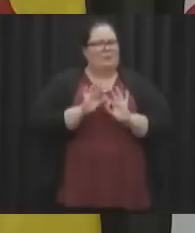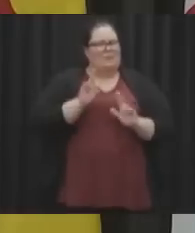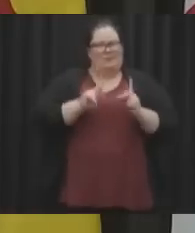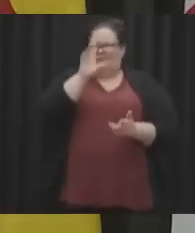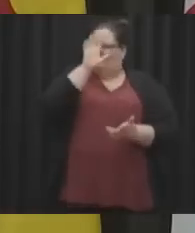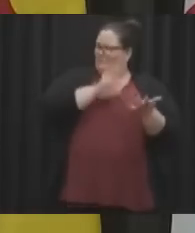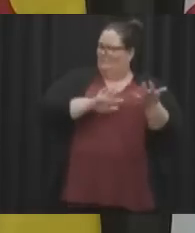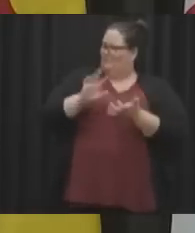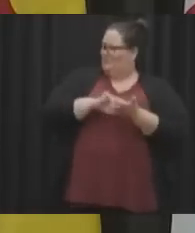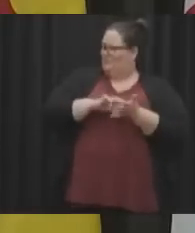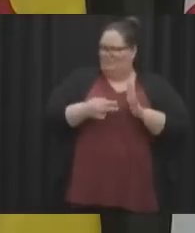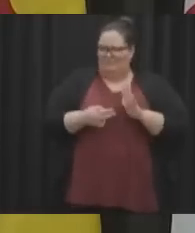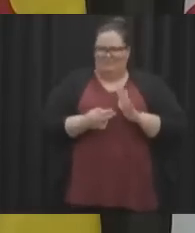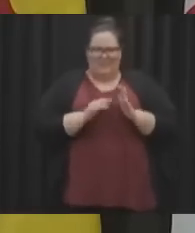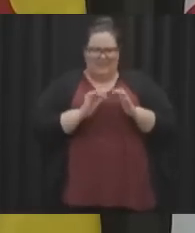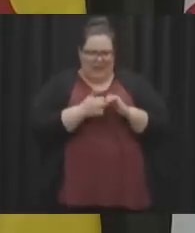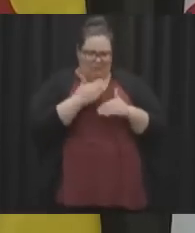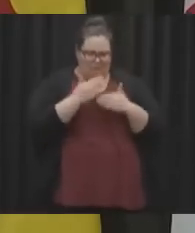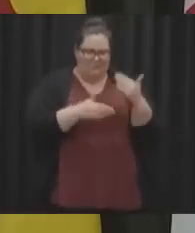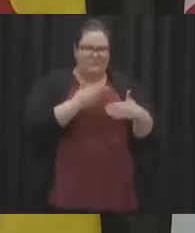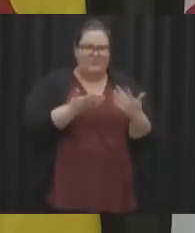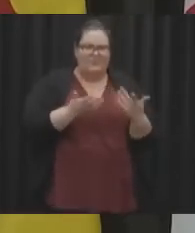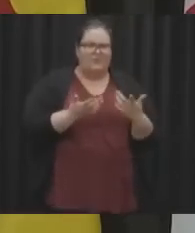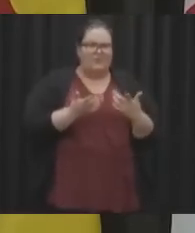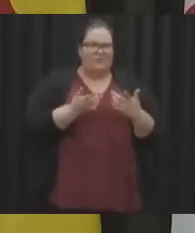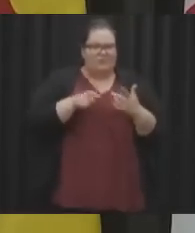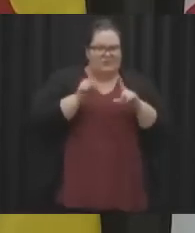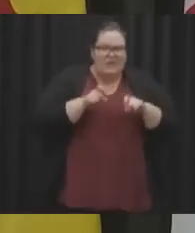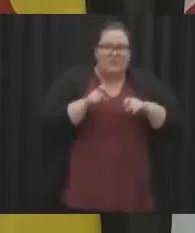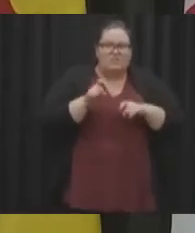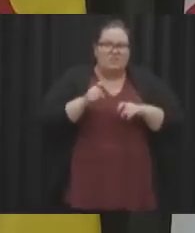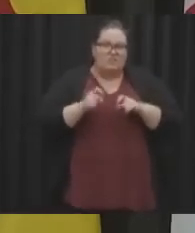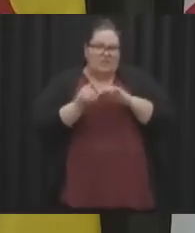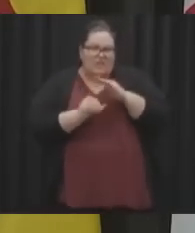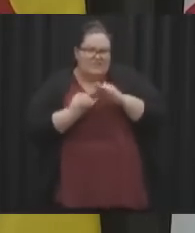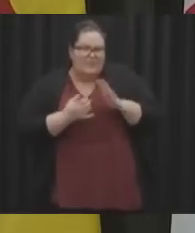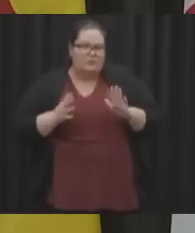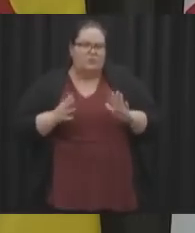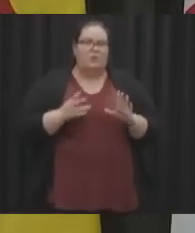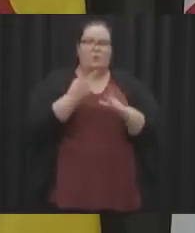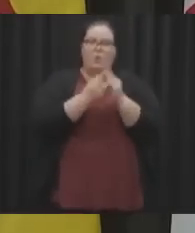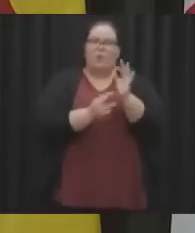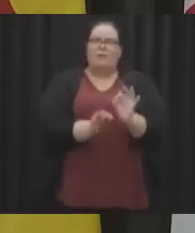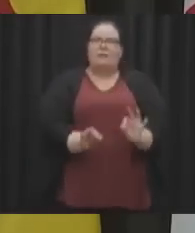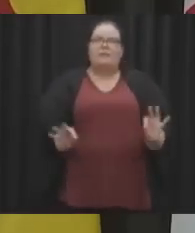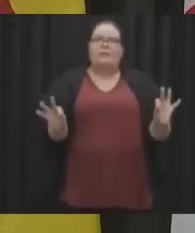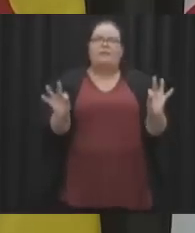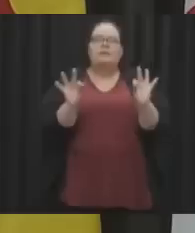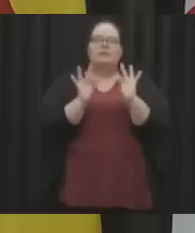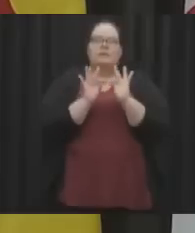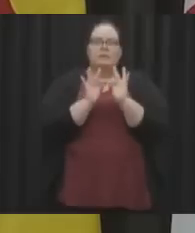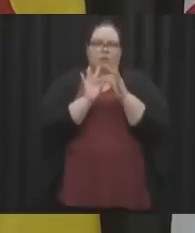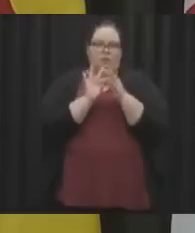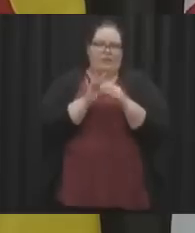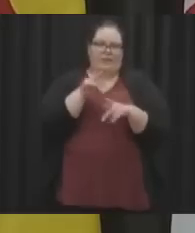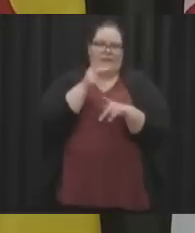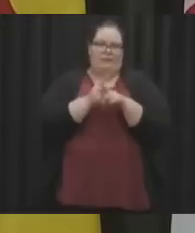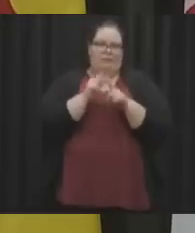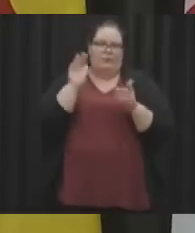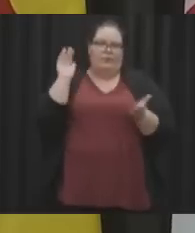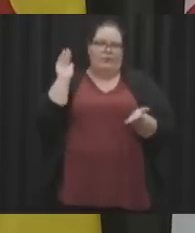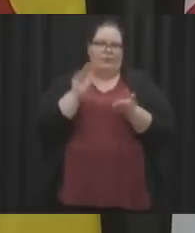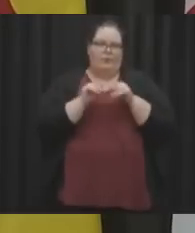known cases. And I do know that people get confused about exposure and who's at risk. If you have